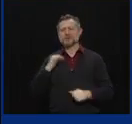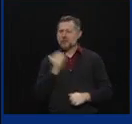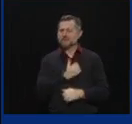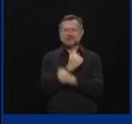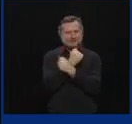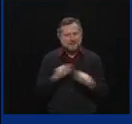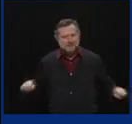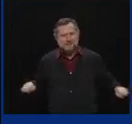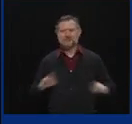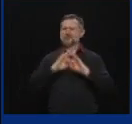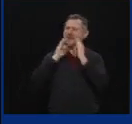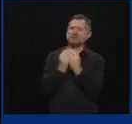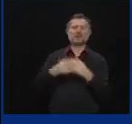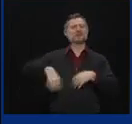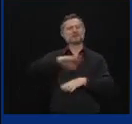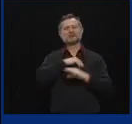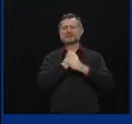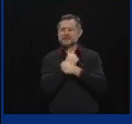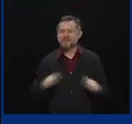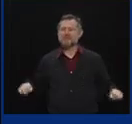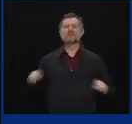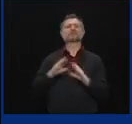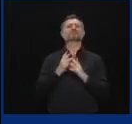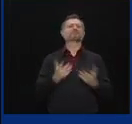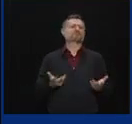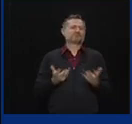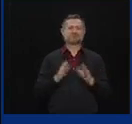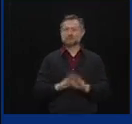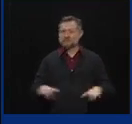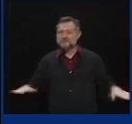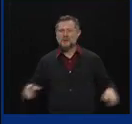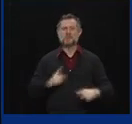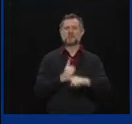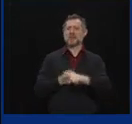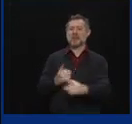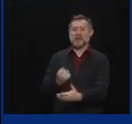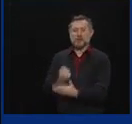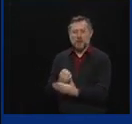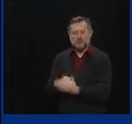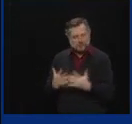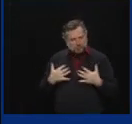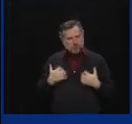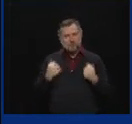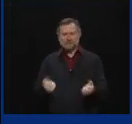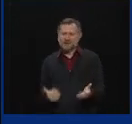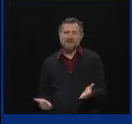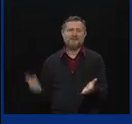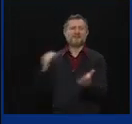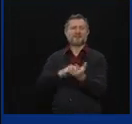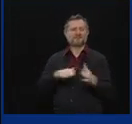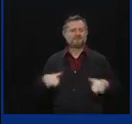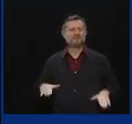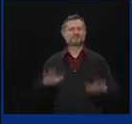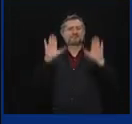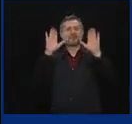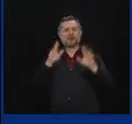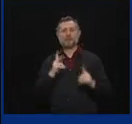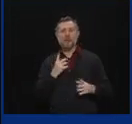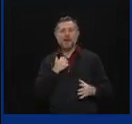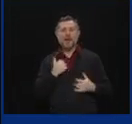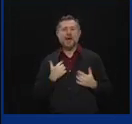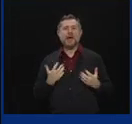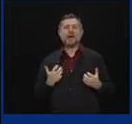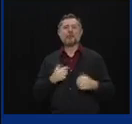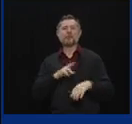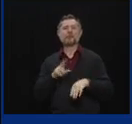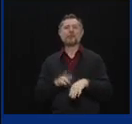children, and as well as just being able to bring back this economy. People are just thirsting for that sense of normalcy, that they can put